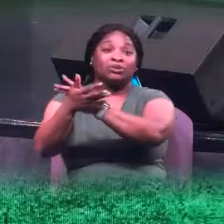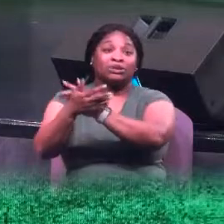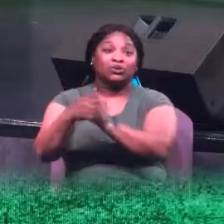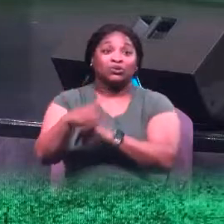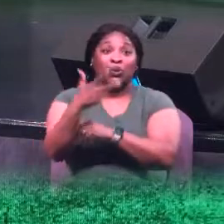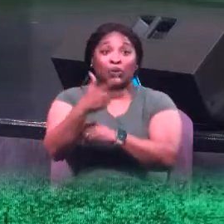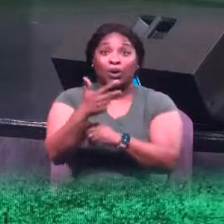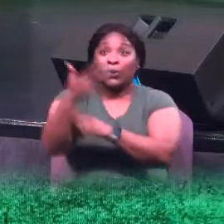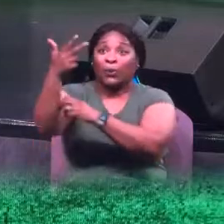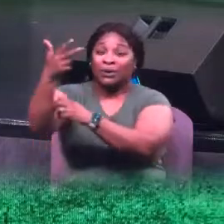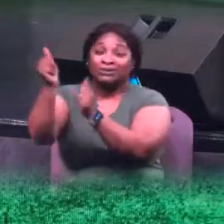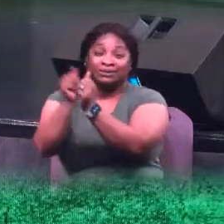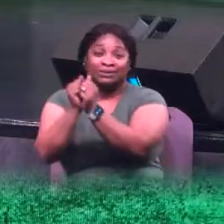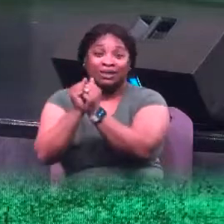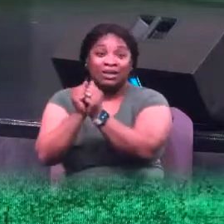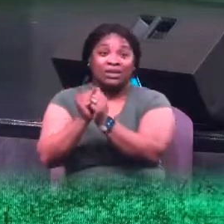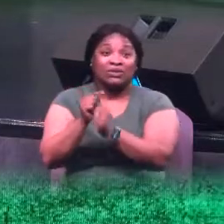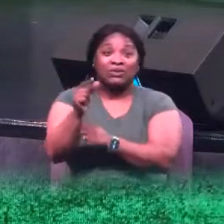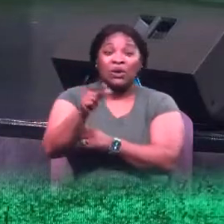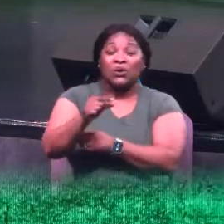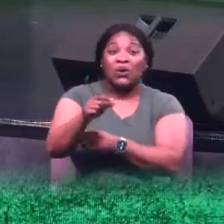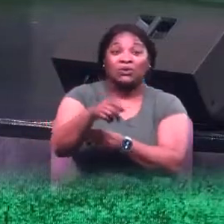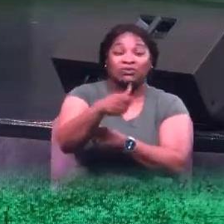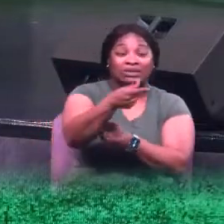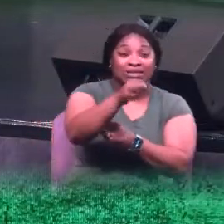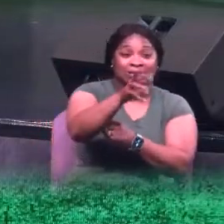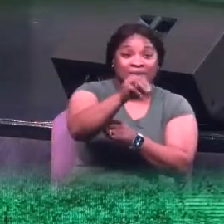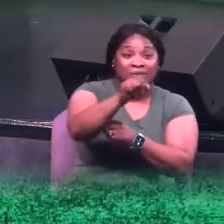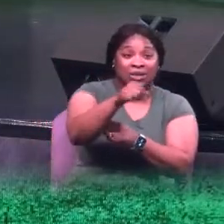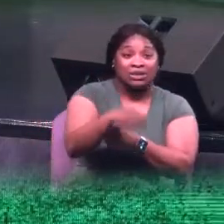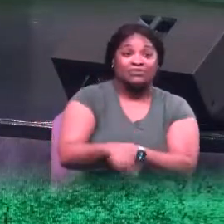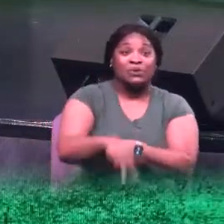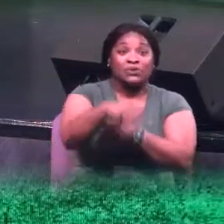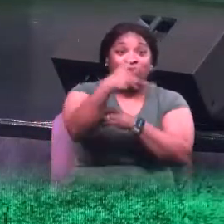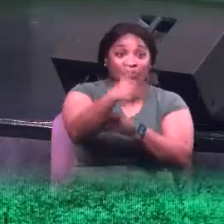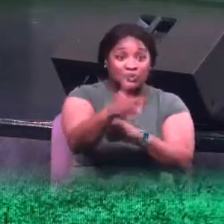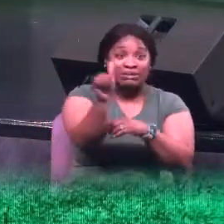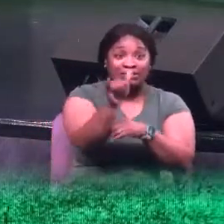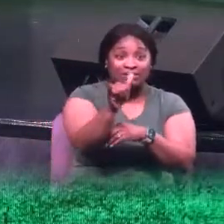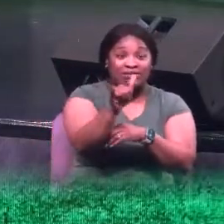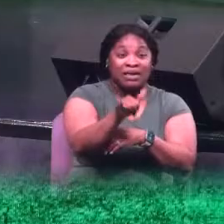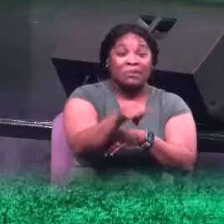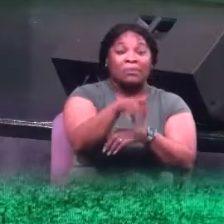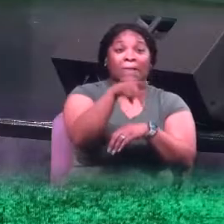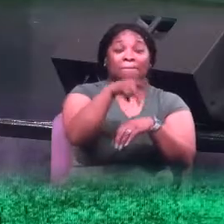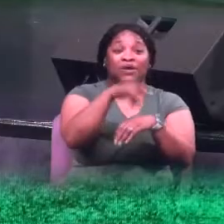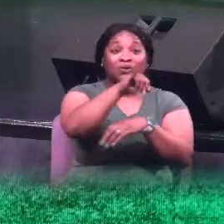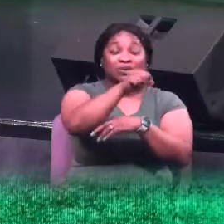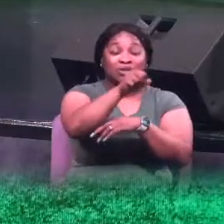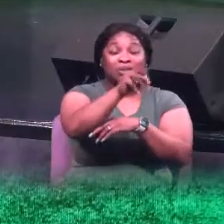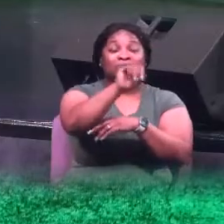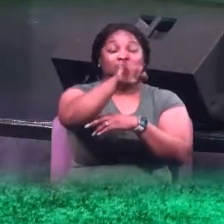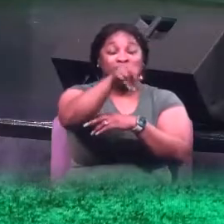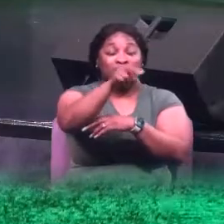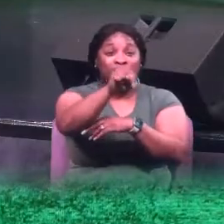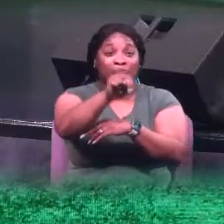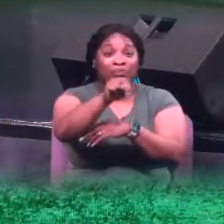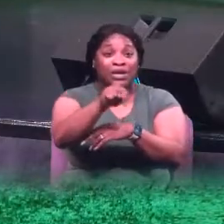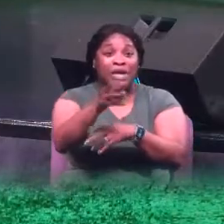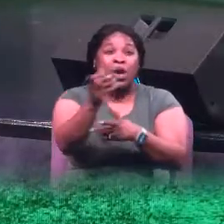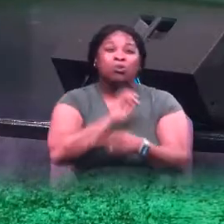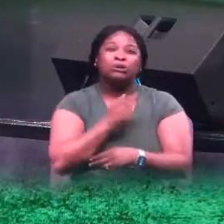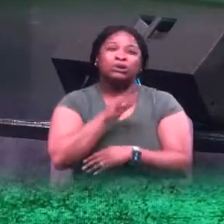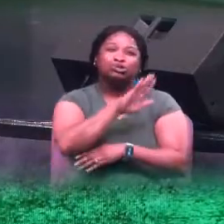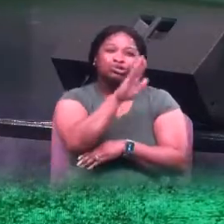John. Went to the Garden of Gethsemane, brought those same disciples, Peter, James, and John. Because he wants us